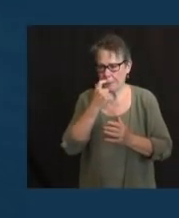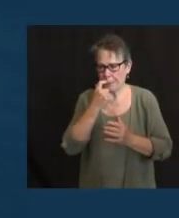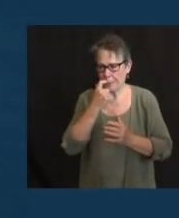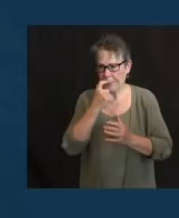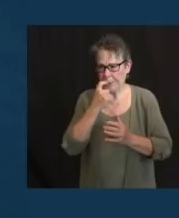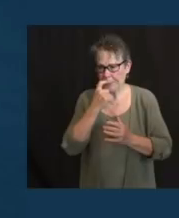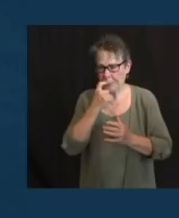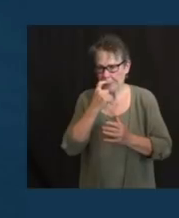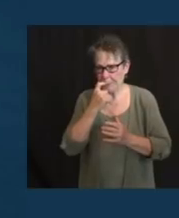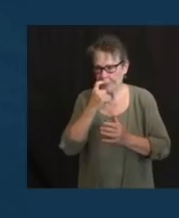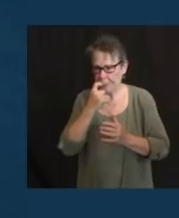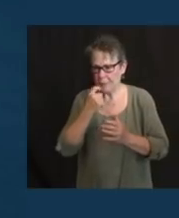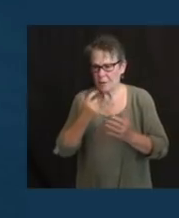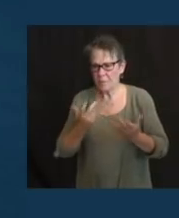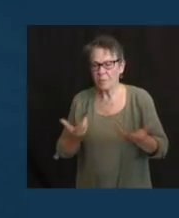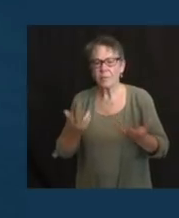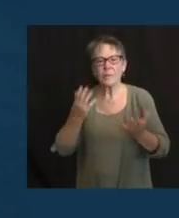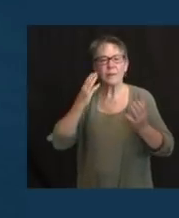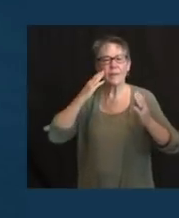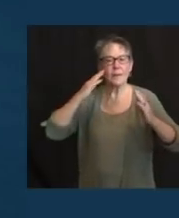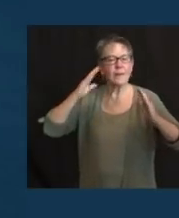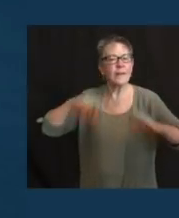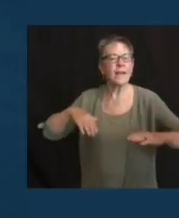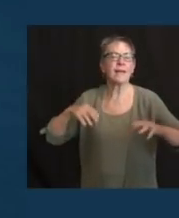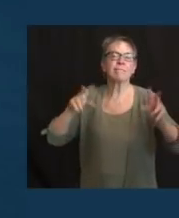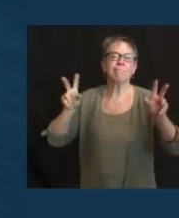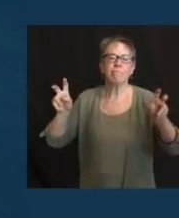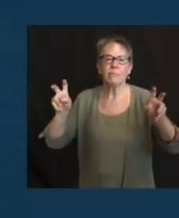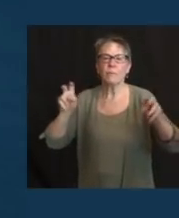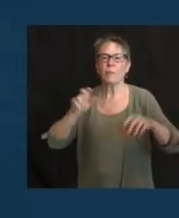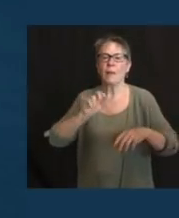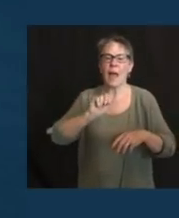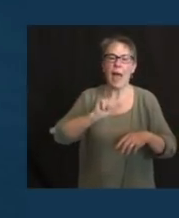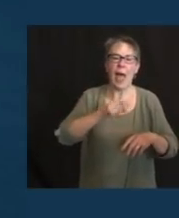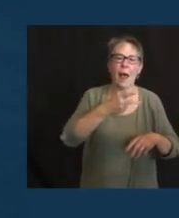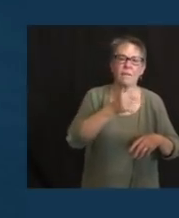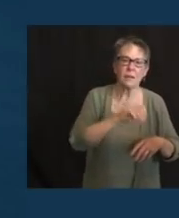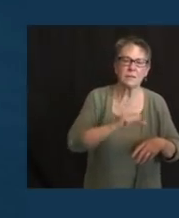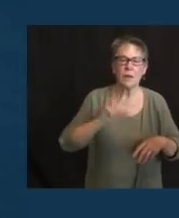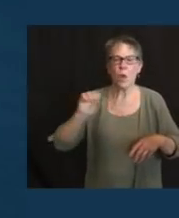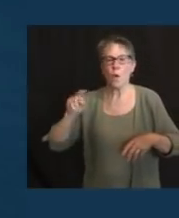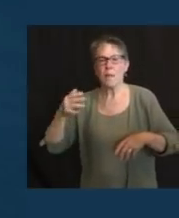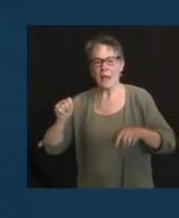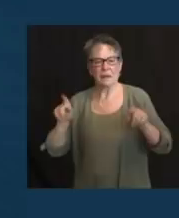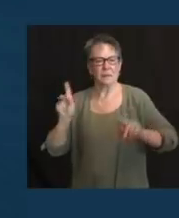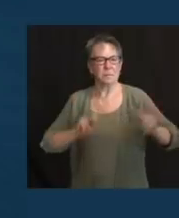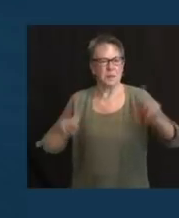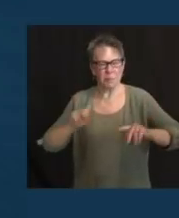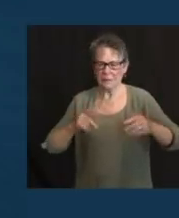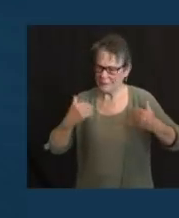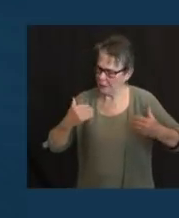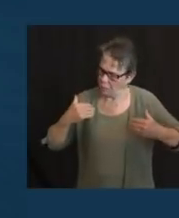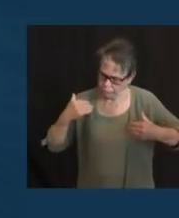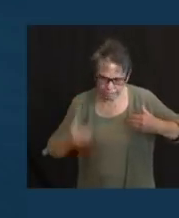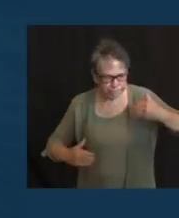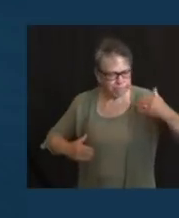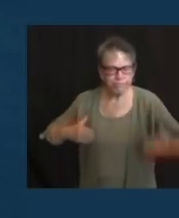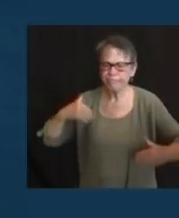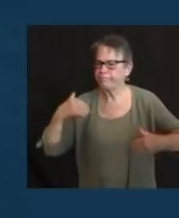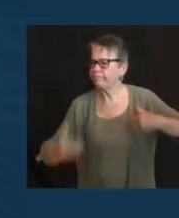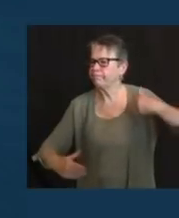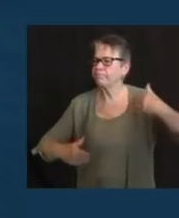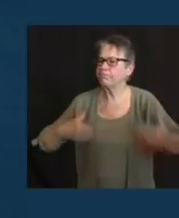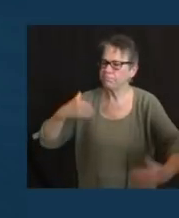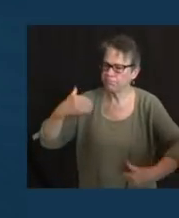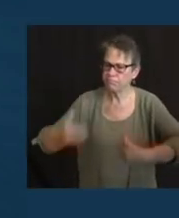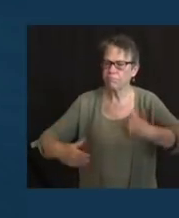and his wife, the First Lady, who gave birth yesterday to their 5th boy. How's that for a lineup, right? In